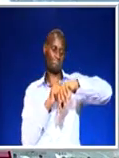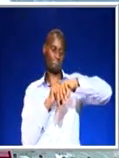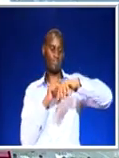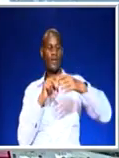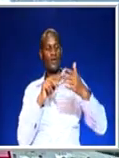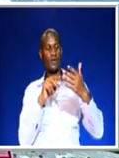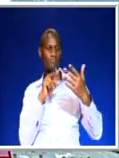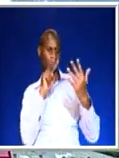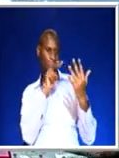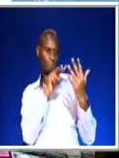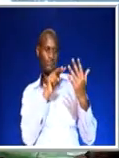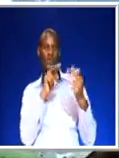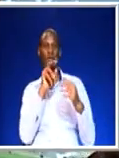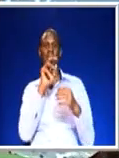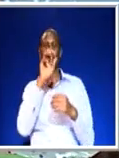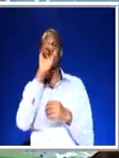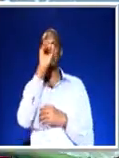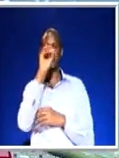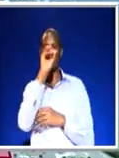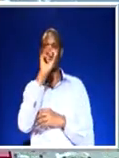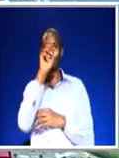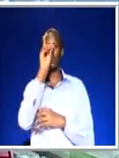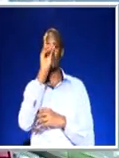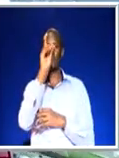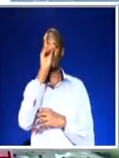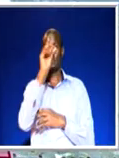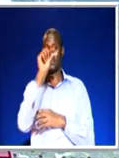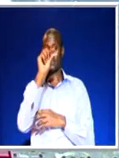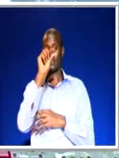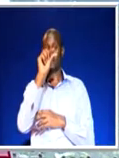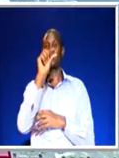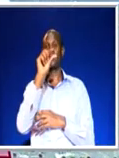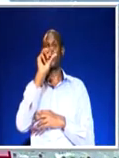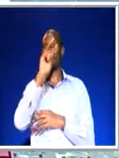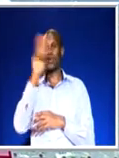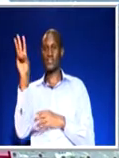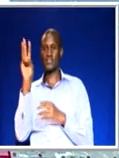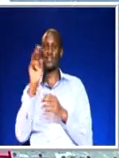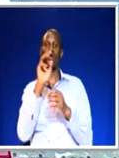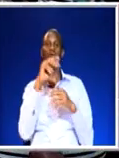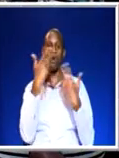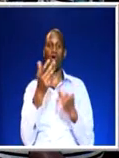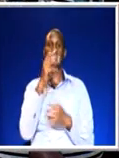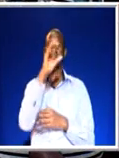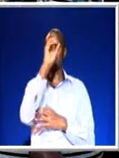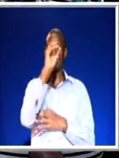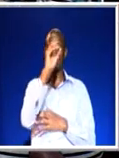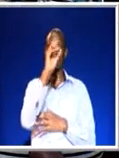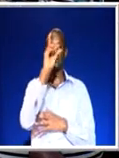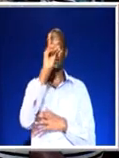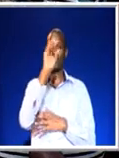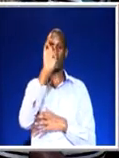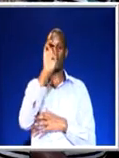read 0 degrees west or 0 degrees east. The lines